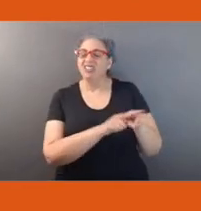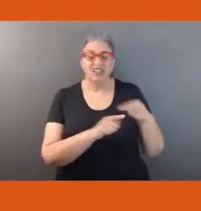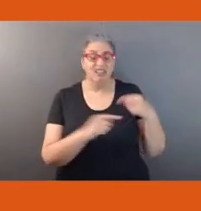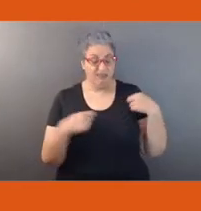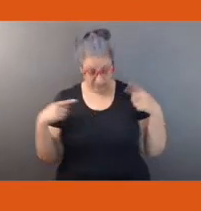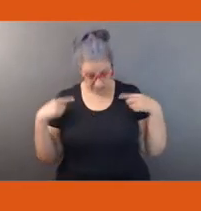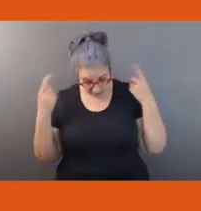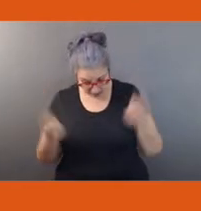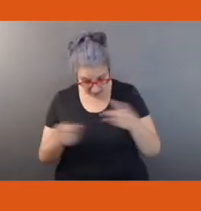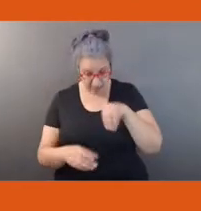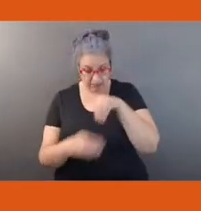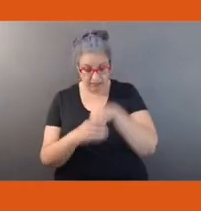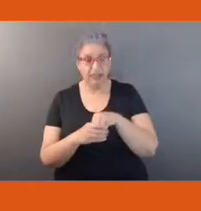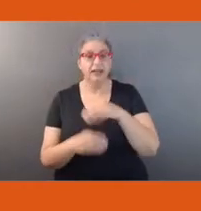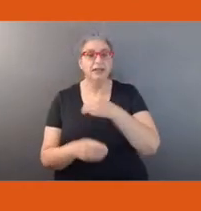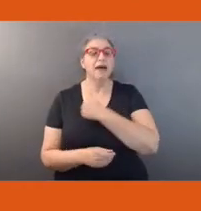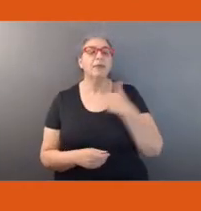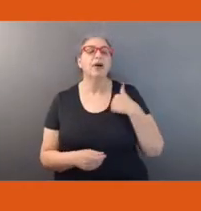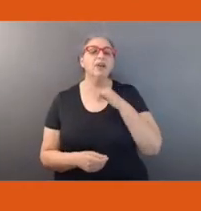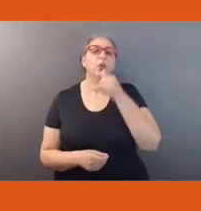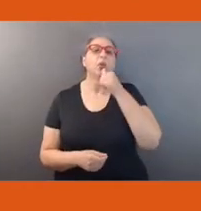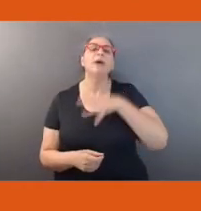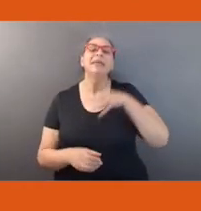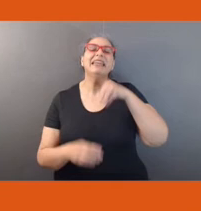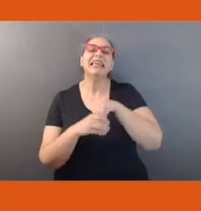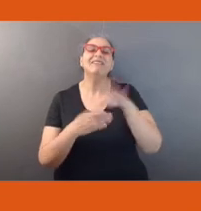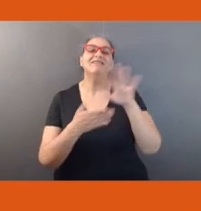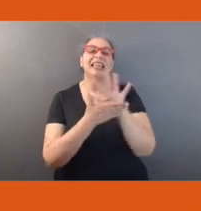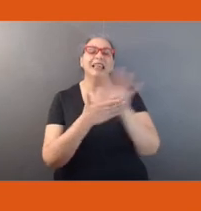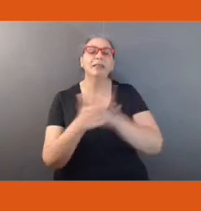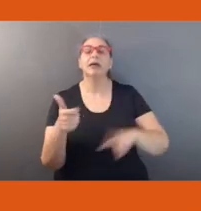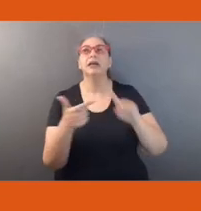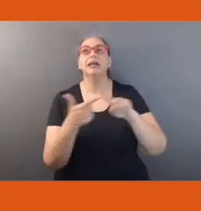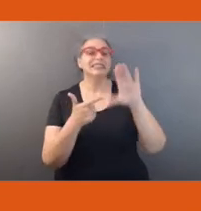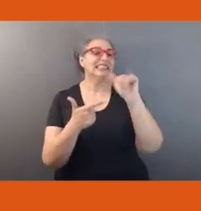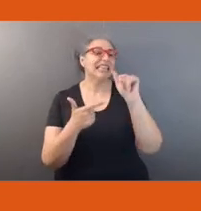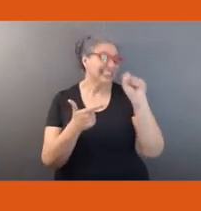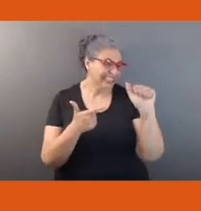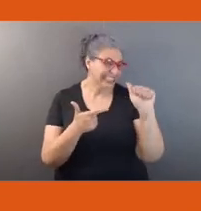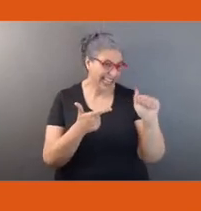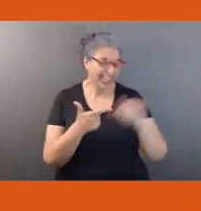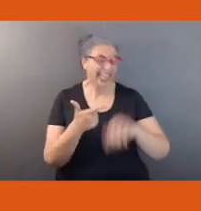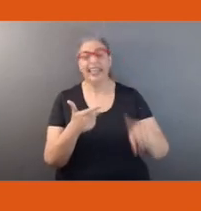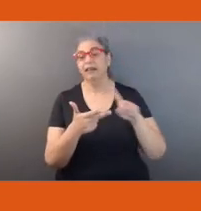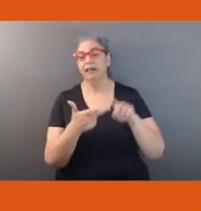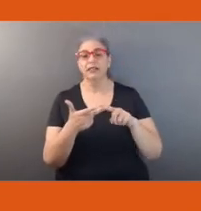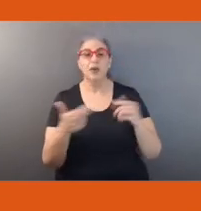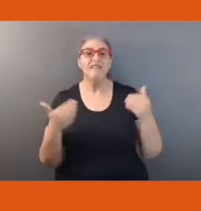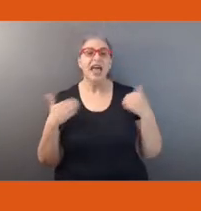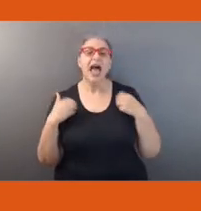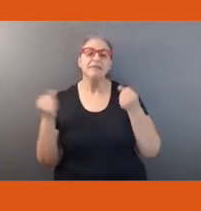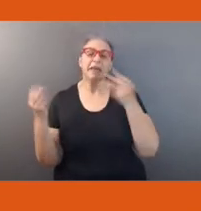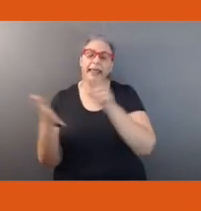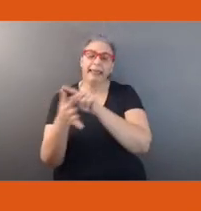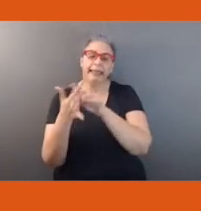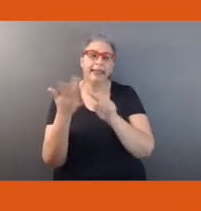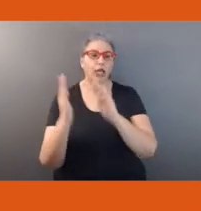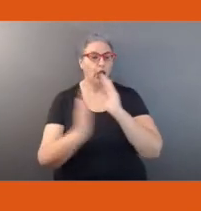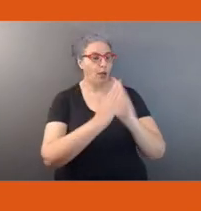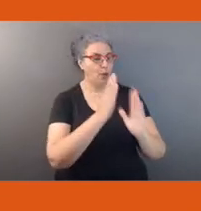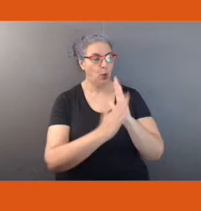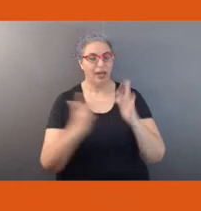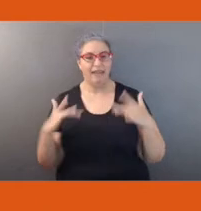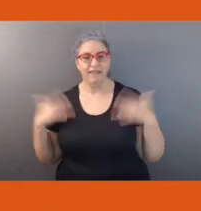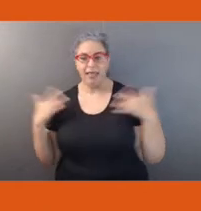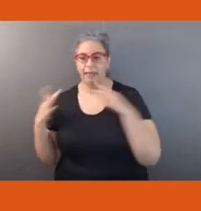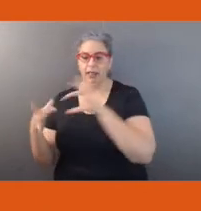member of Women in Film, CSA. So I've had a lot of, you know, there's a lot of